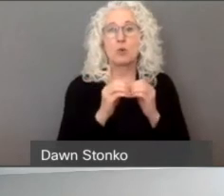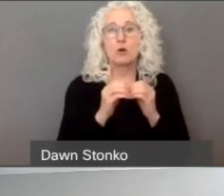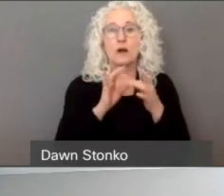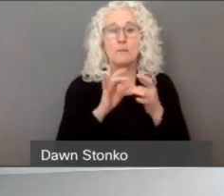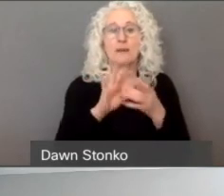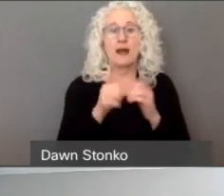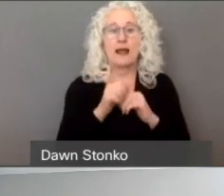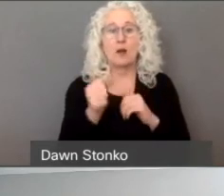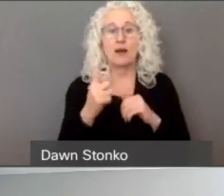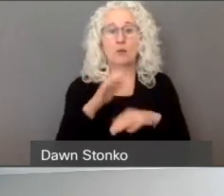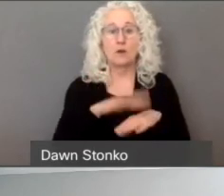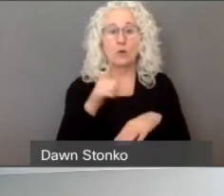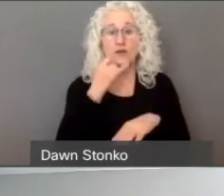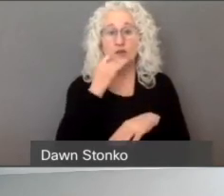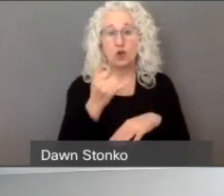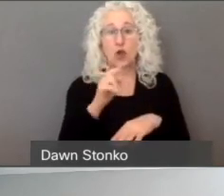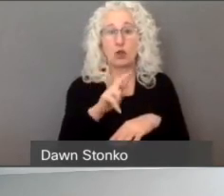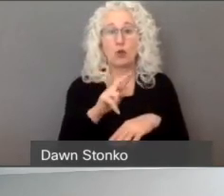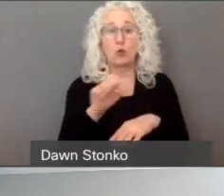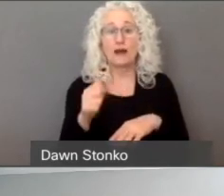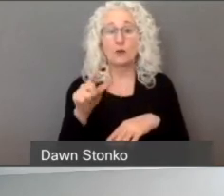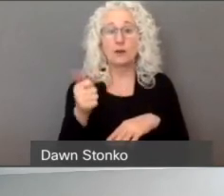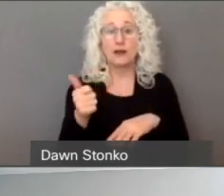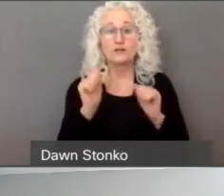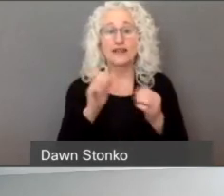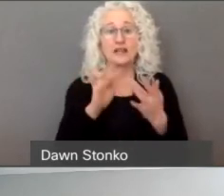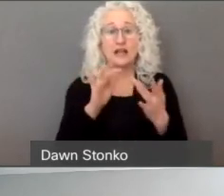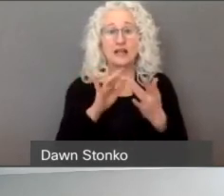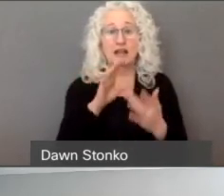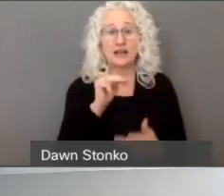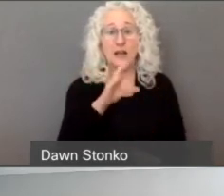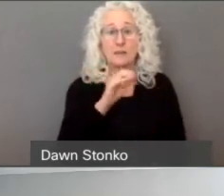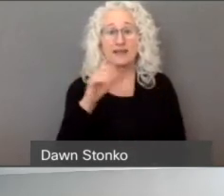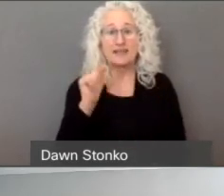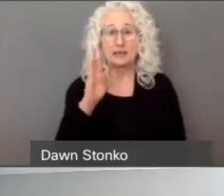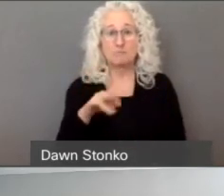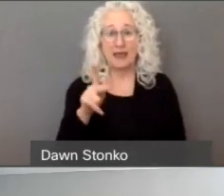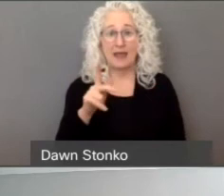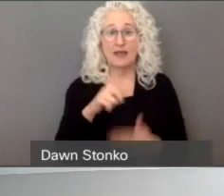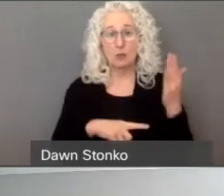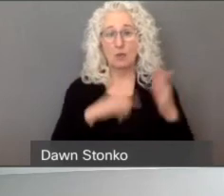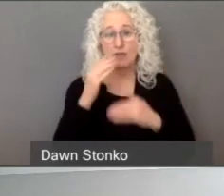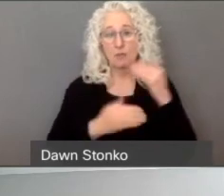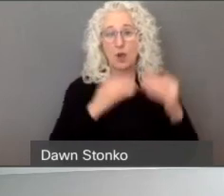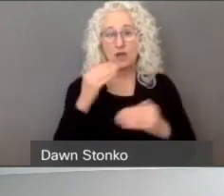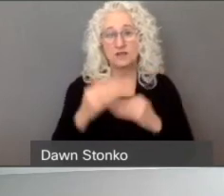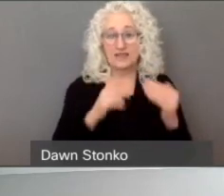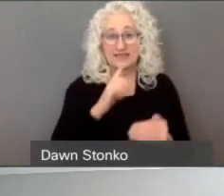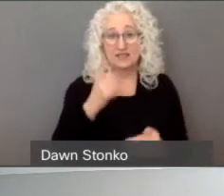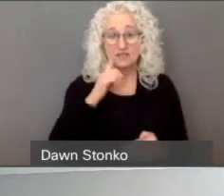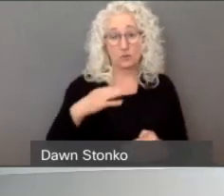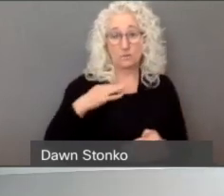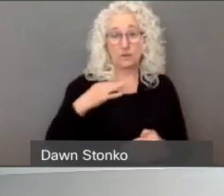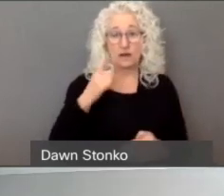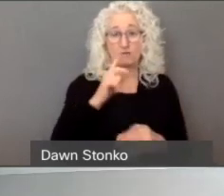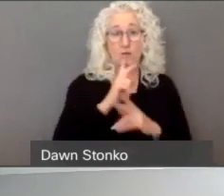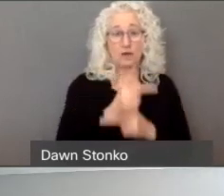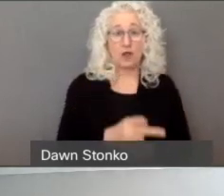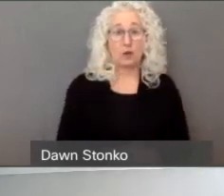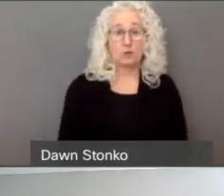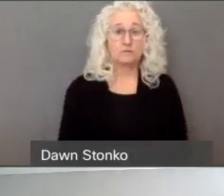anybody on this call or anywhere else can kind of contact M&T Bank and what the process is for applying for a loan.